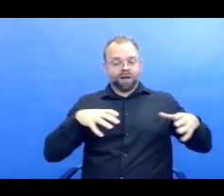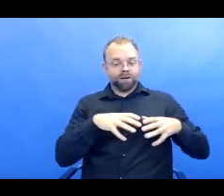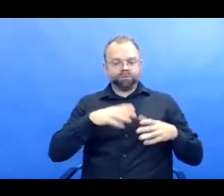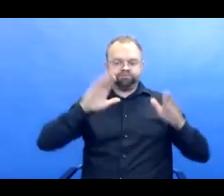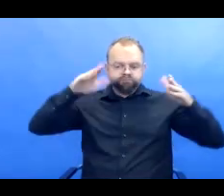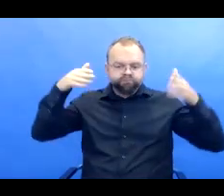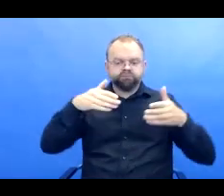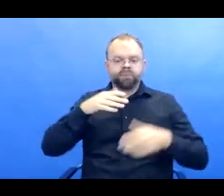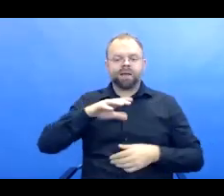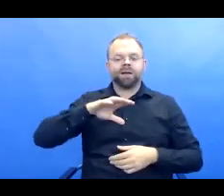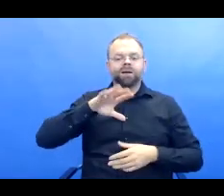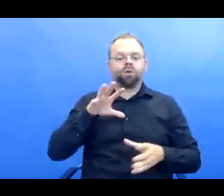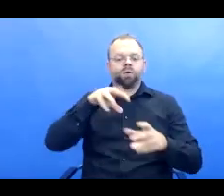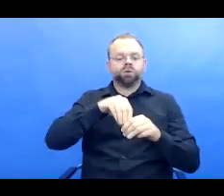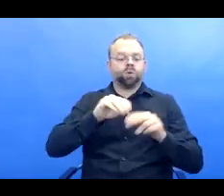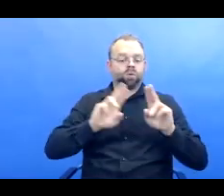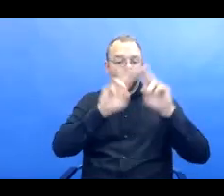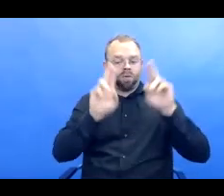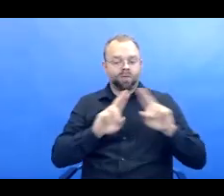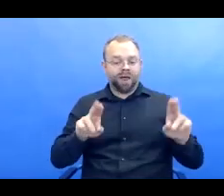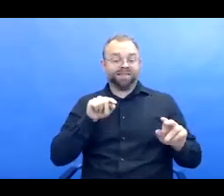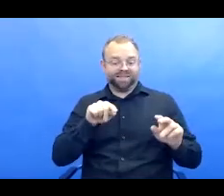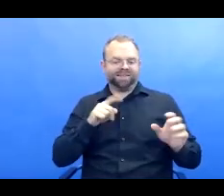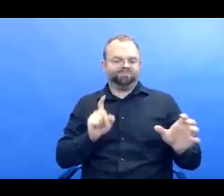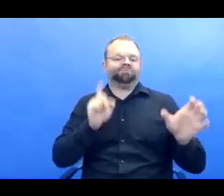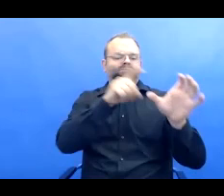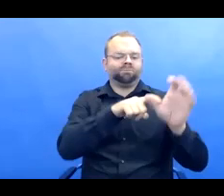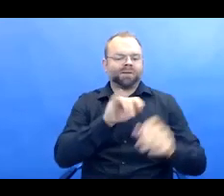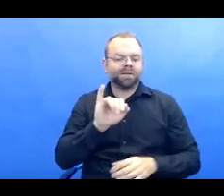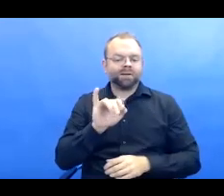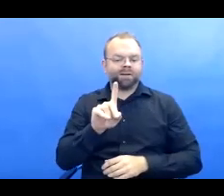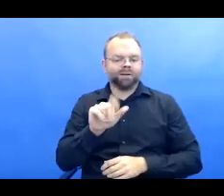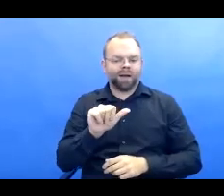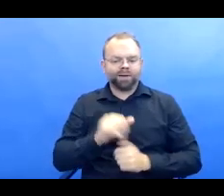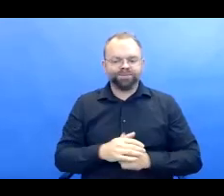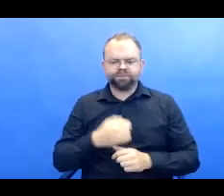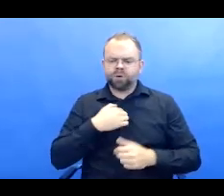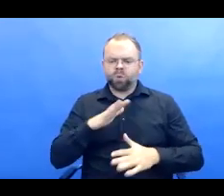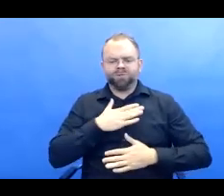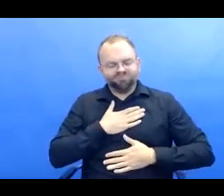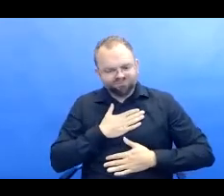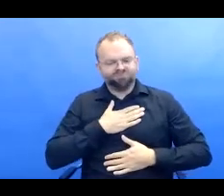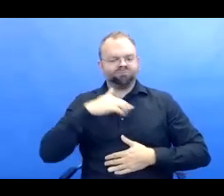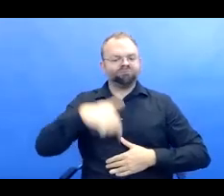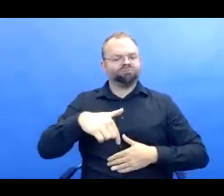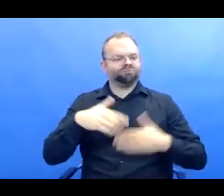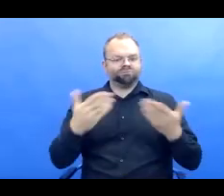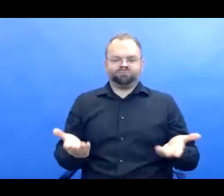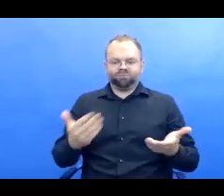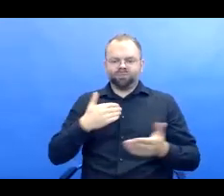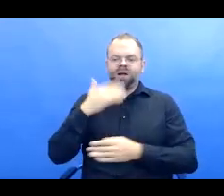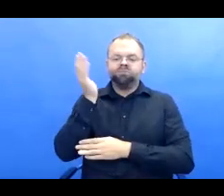And my presentation will look at 3 items. So first, I will just give a brief overview of the